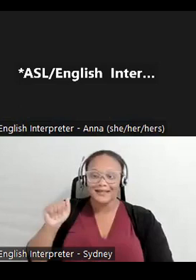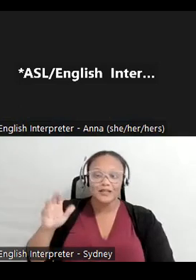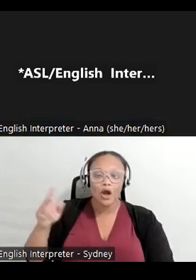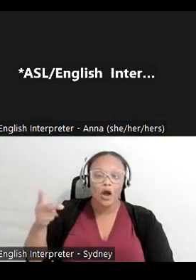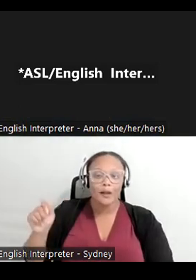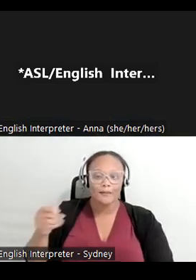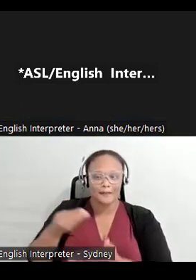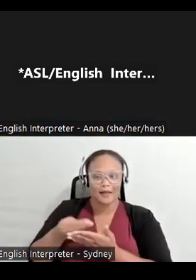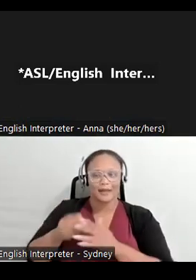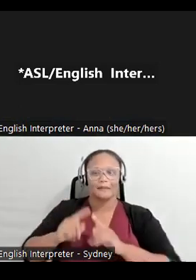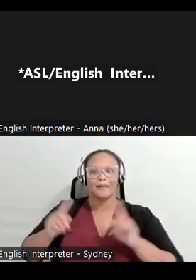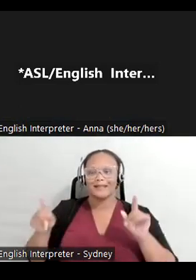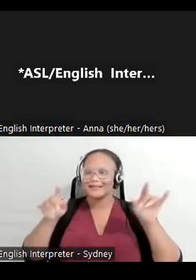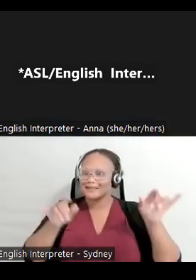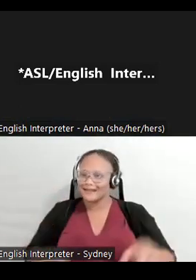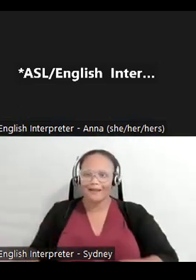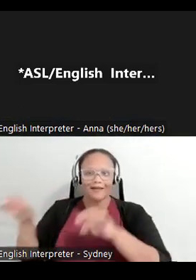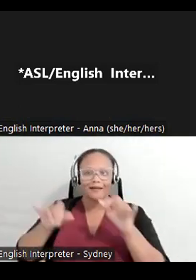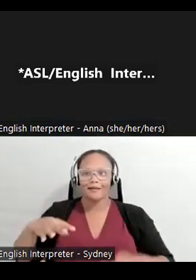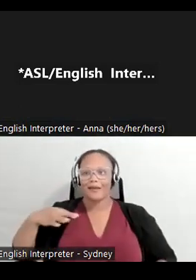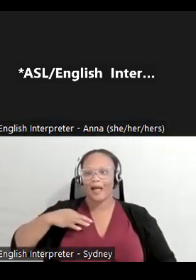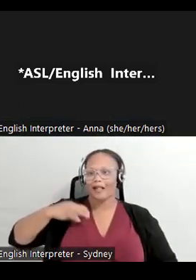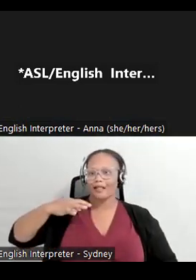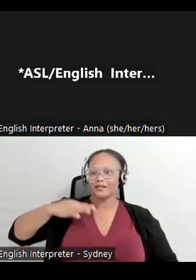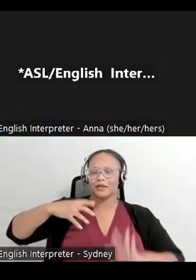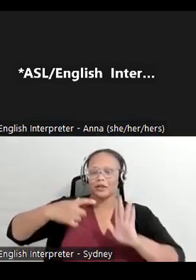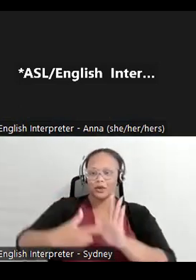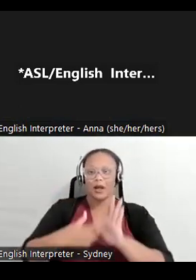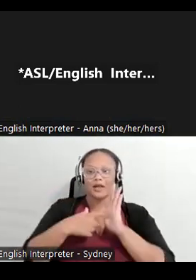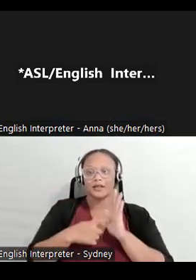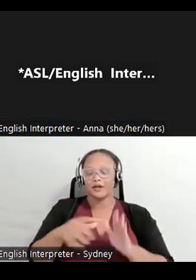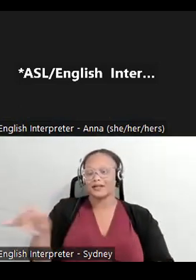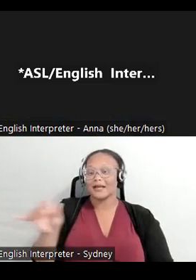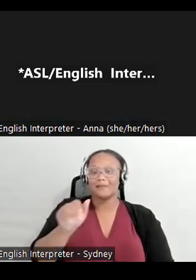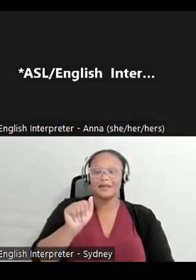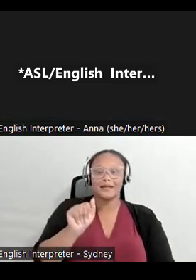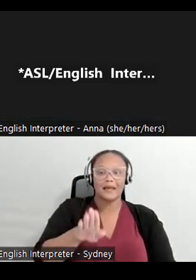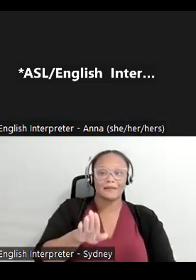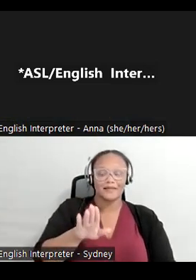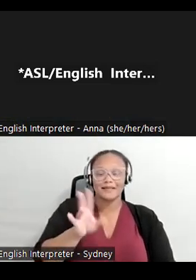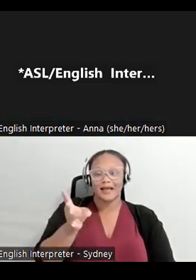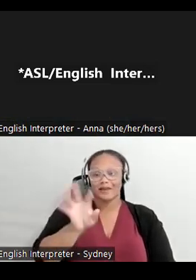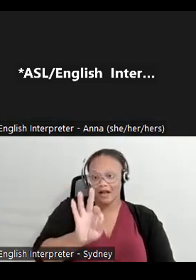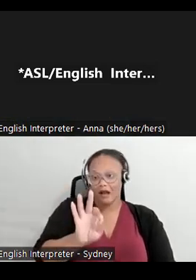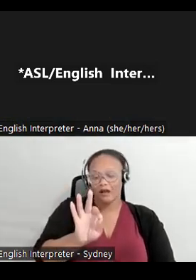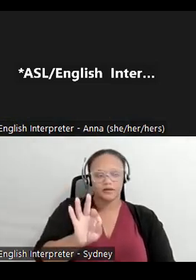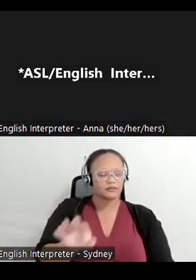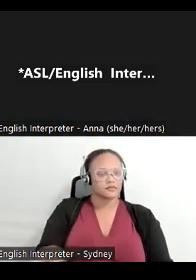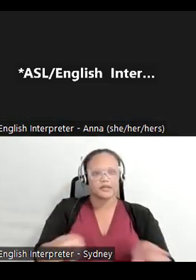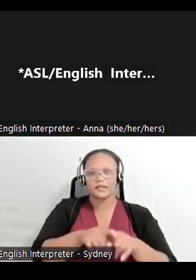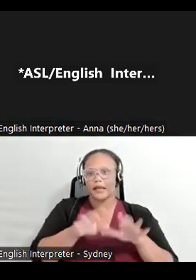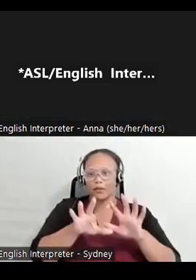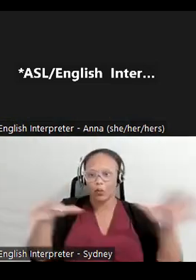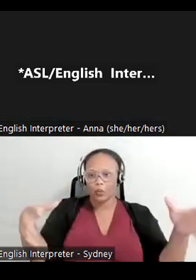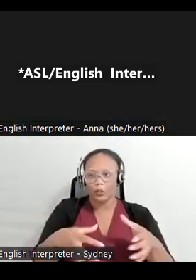the same eligibility criteria as AB 179. So it's the same pool of providers from